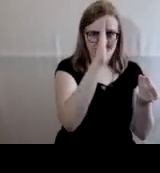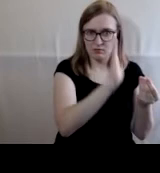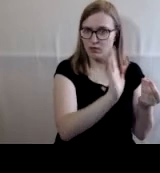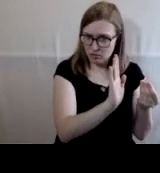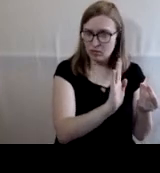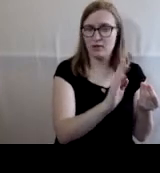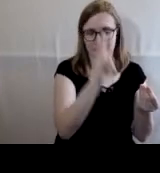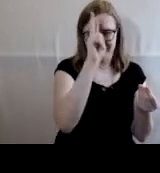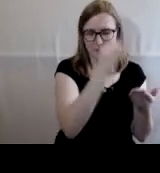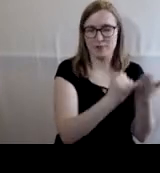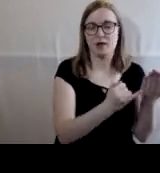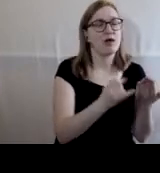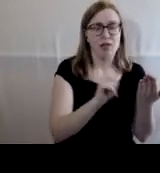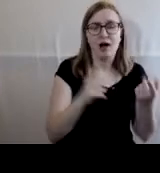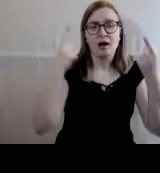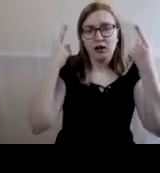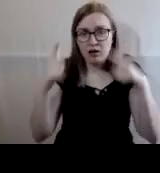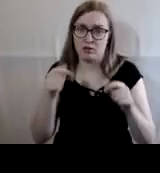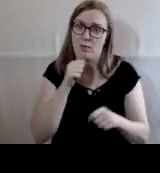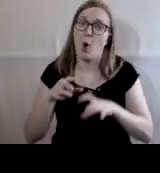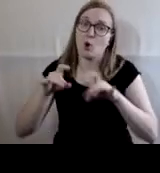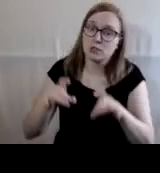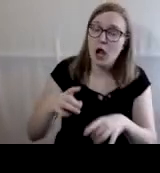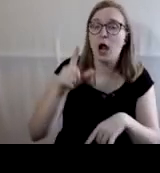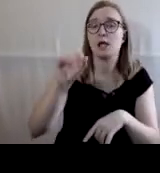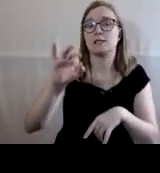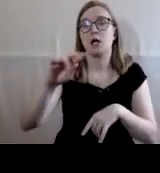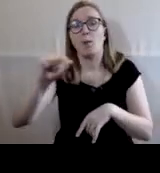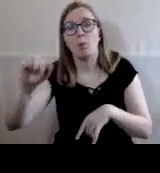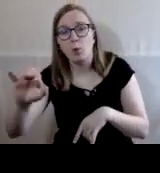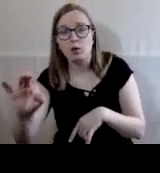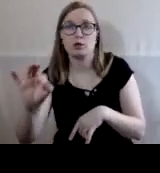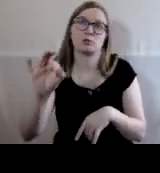at Australia, or you might want to look at